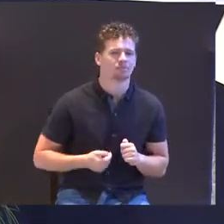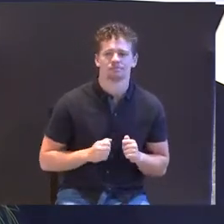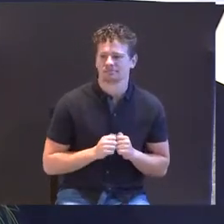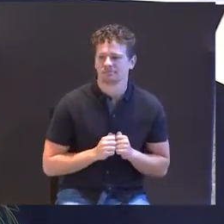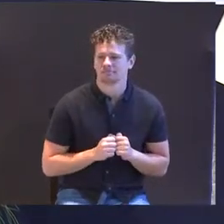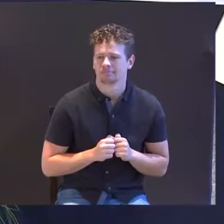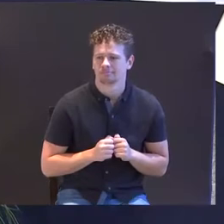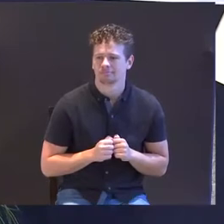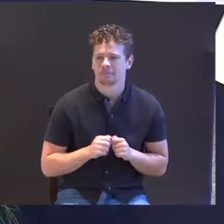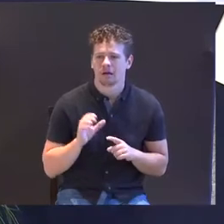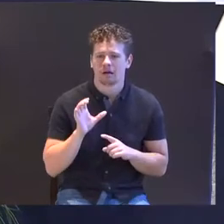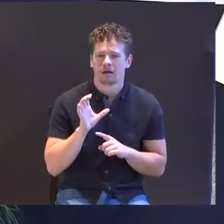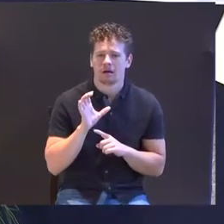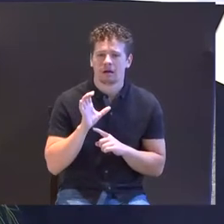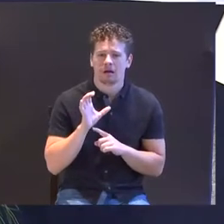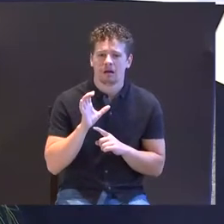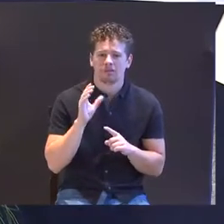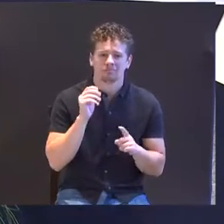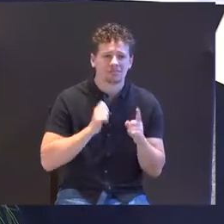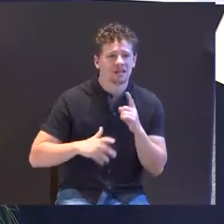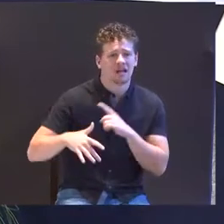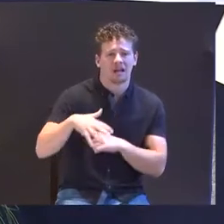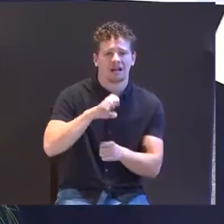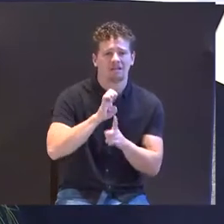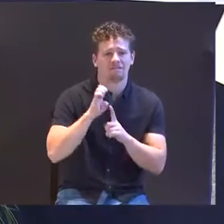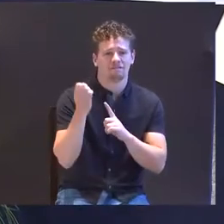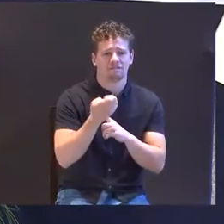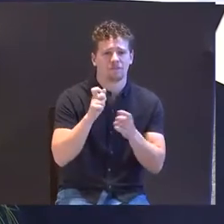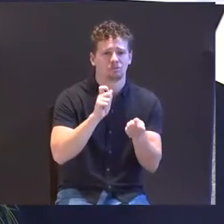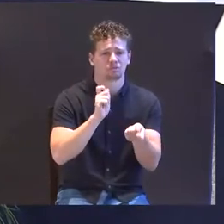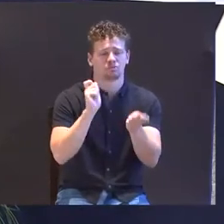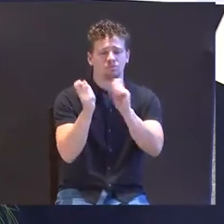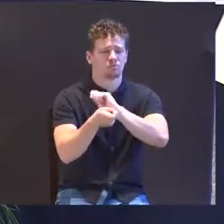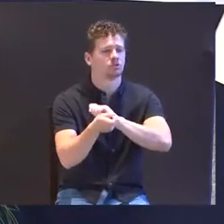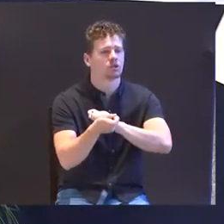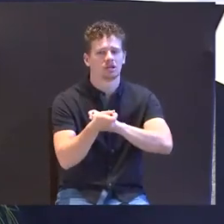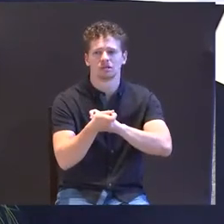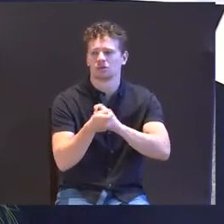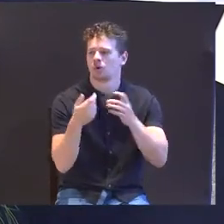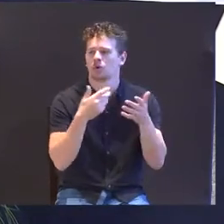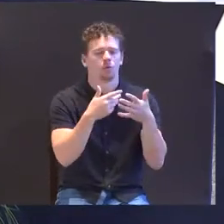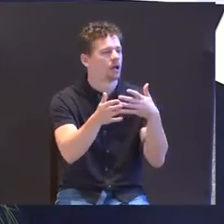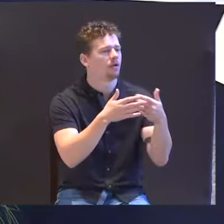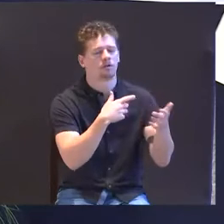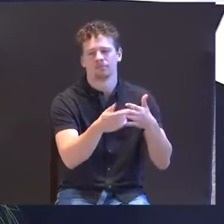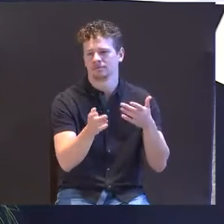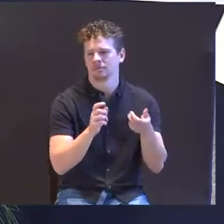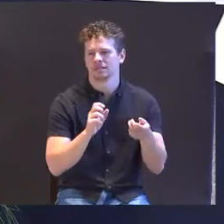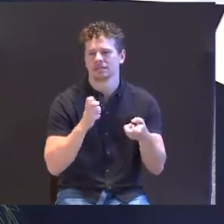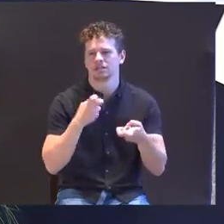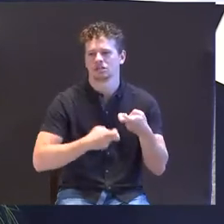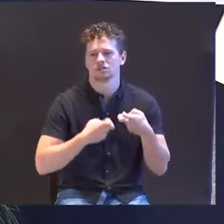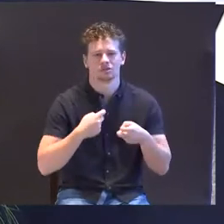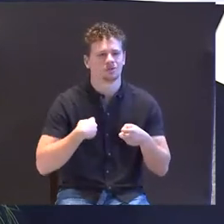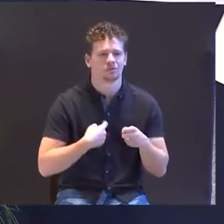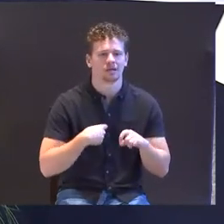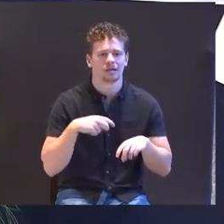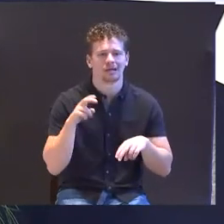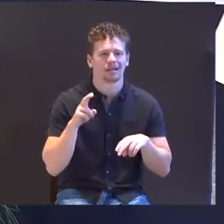change, whatever it is in our world that needs to be changed, we cannot just sit by and let it go